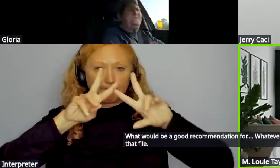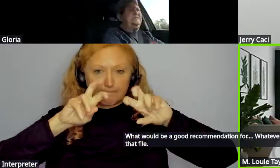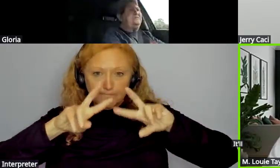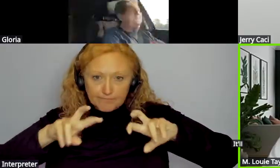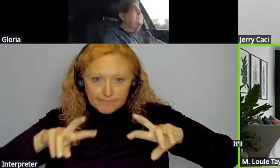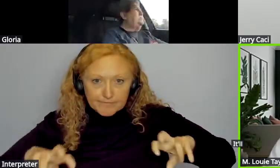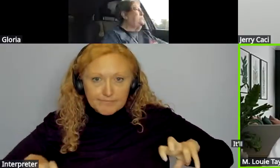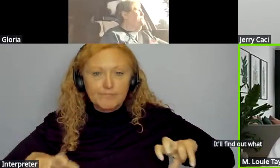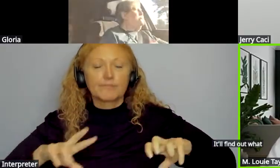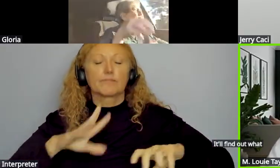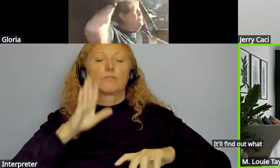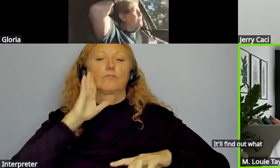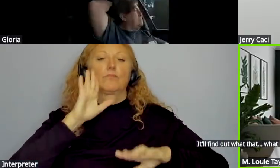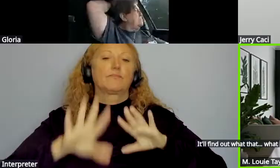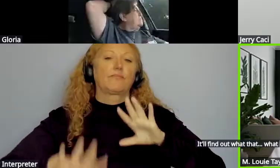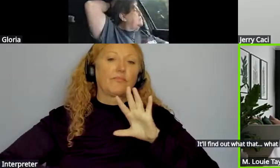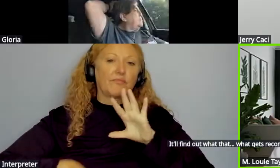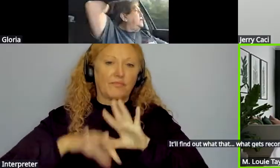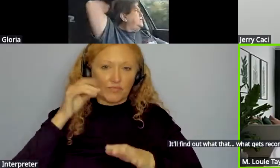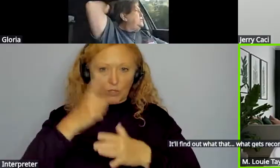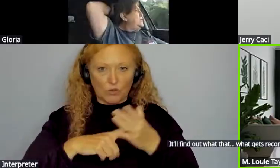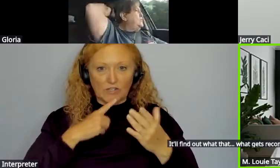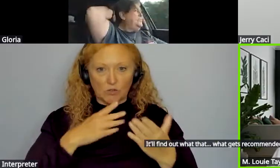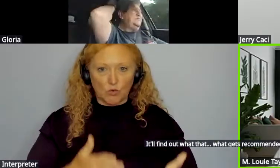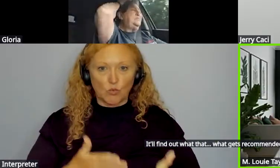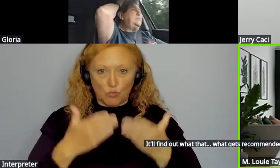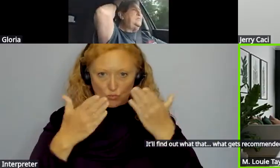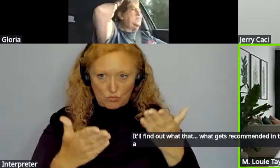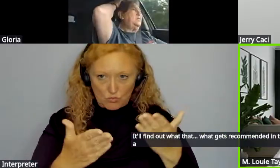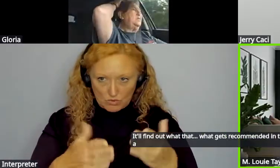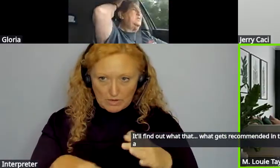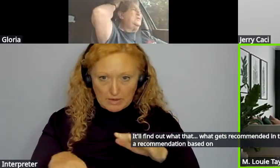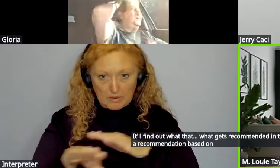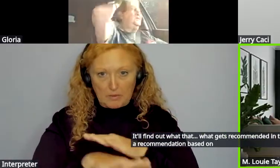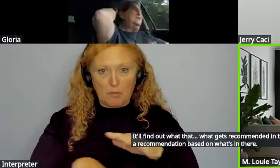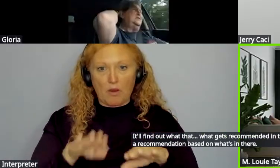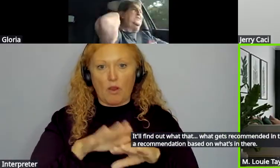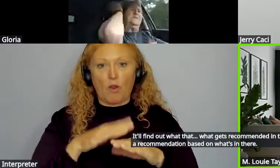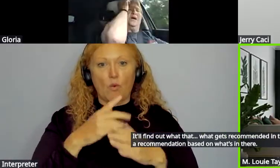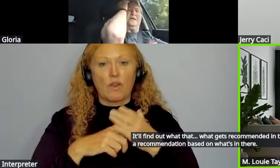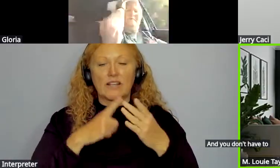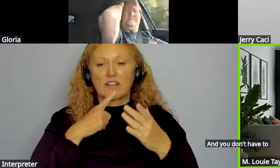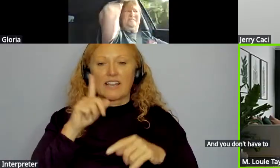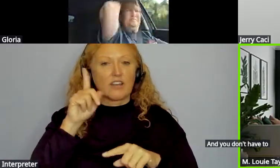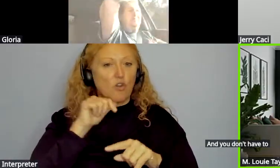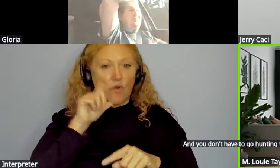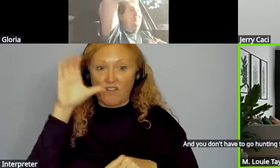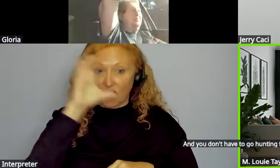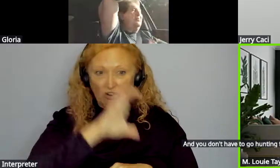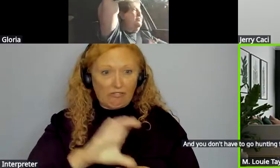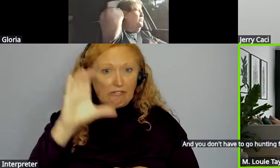out what gets recommended in there, and it'll give you a recommendation based on what's in there. And you don't have to go hunting for it.